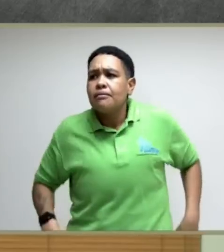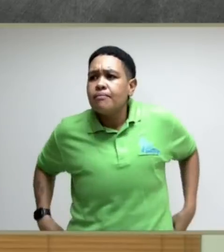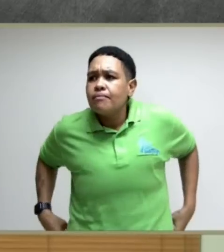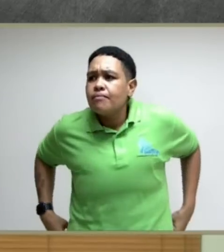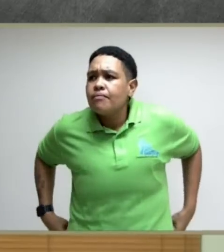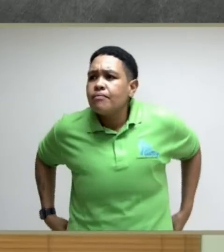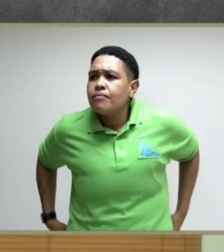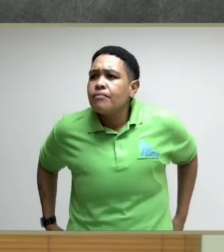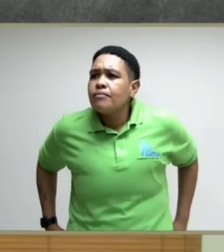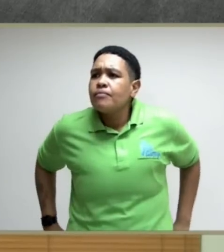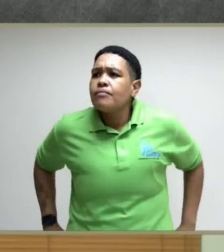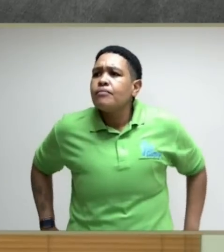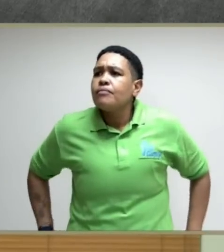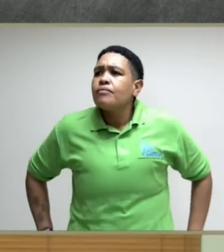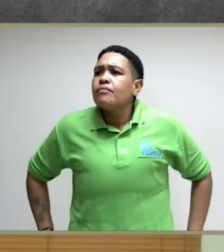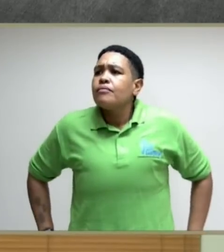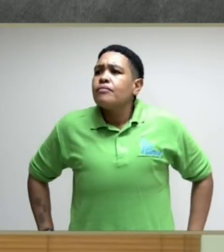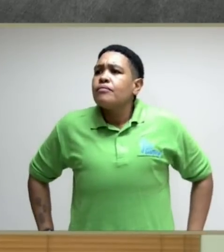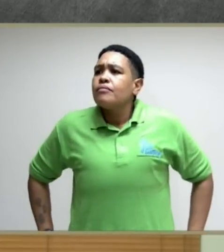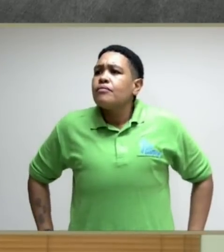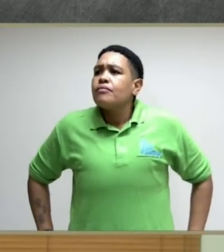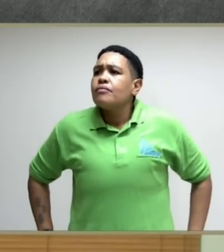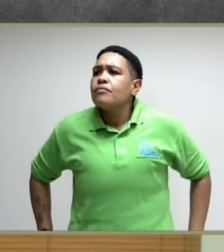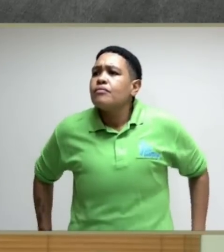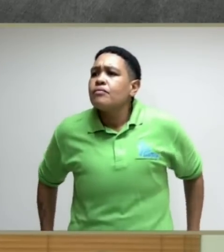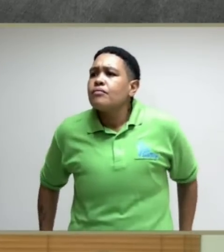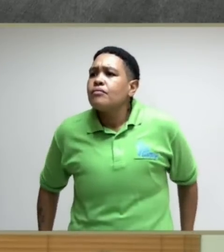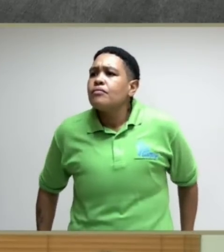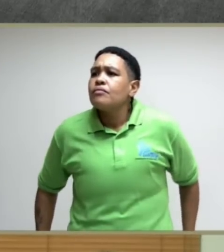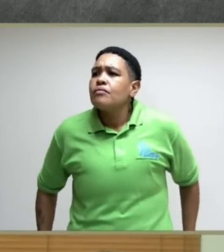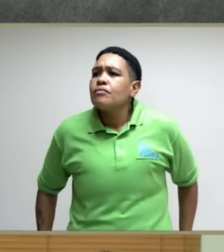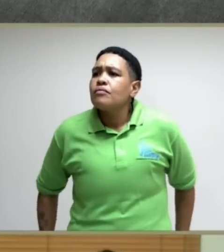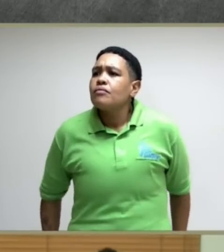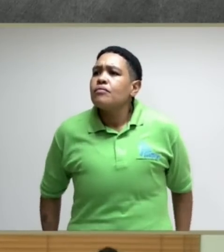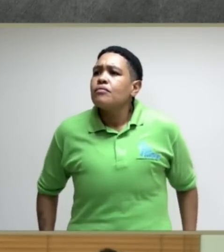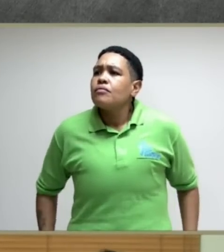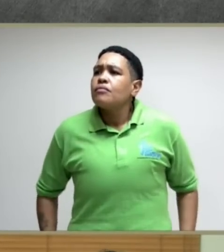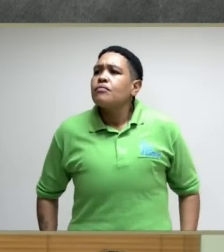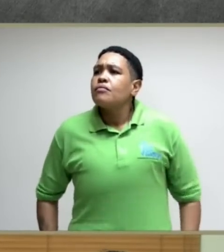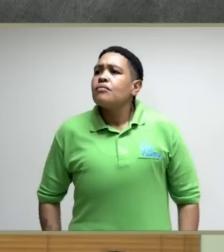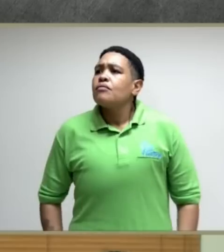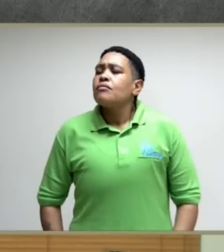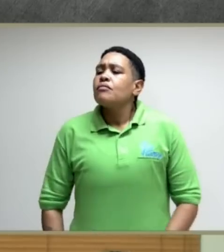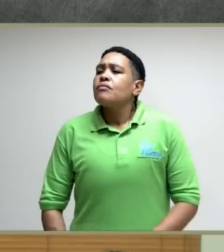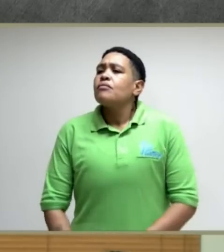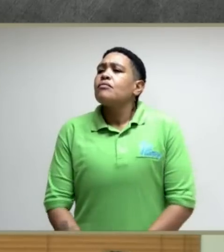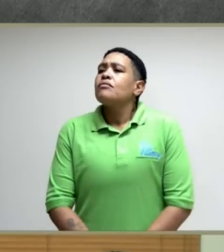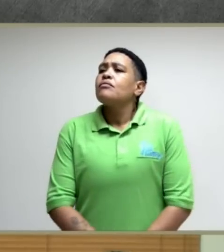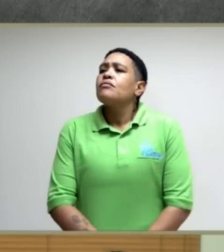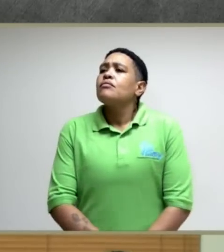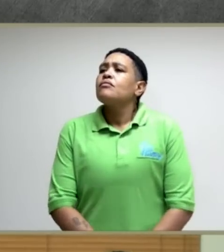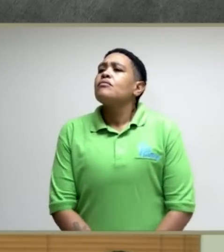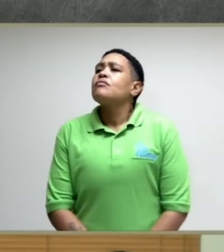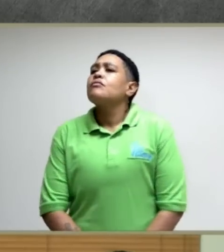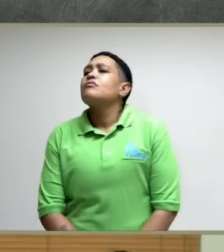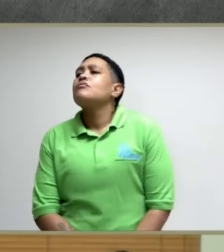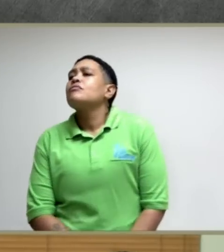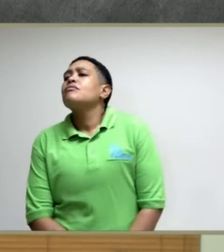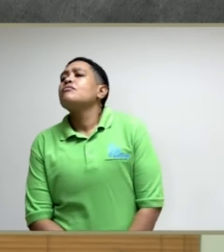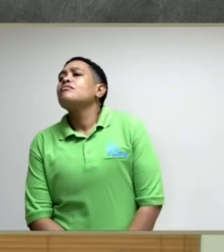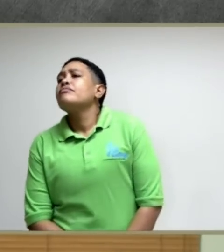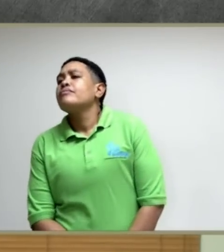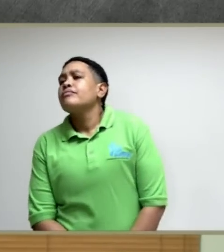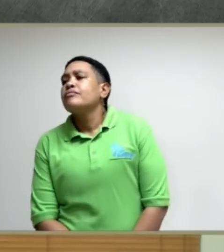slide. We had detected 1,037 cases of Lambda in the USA, And the